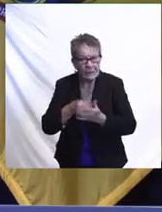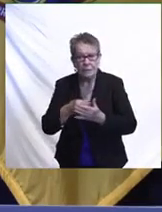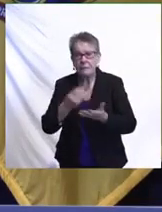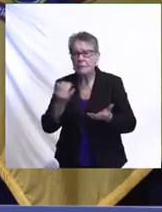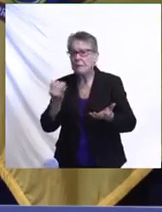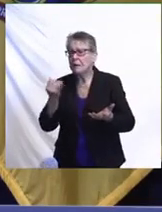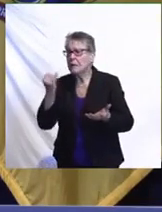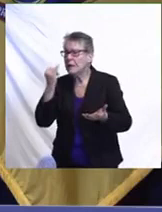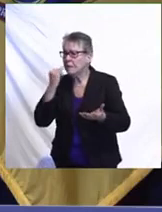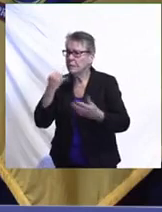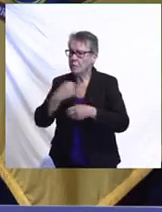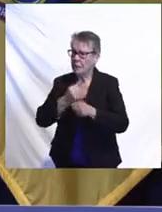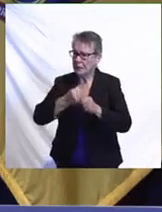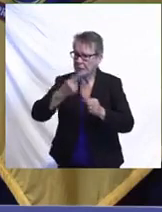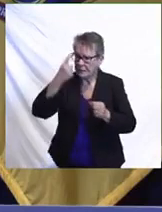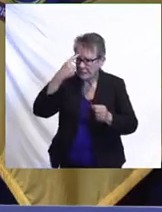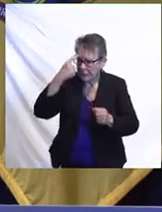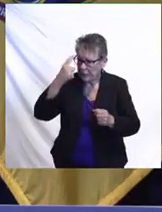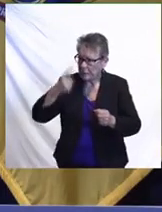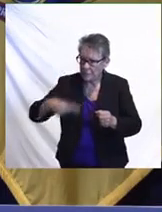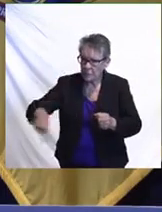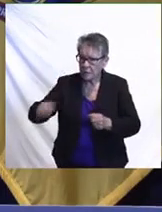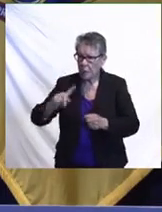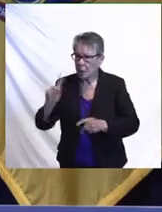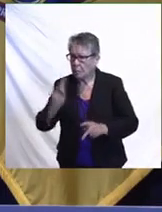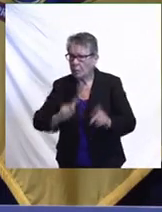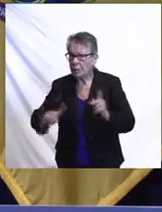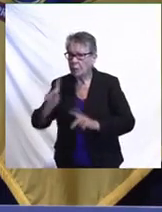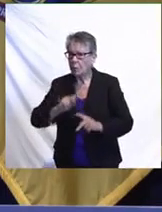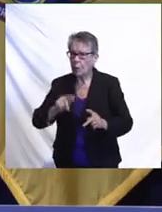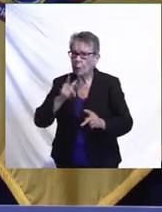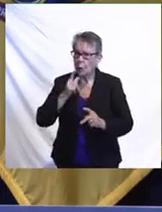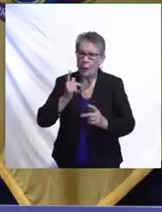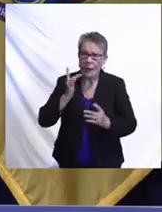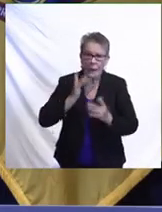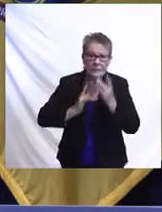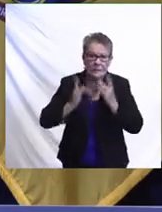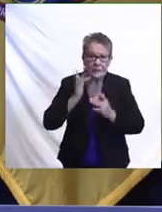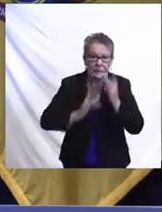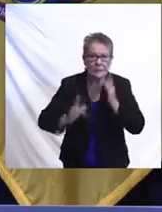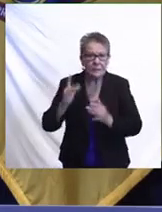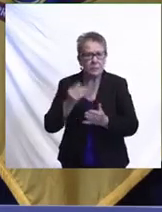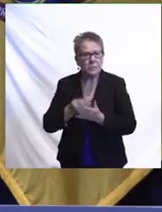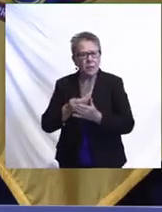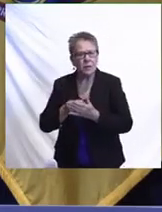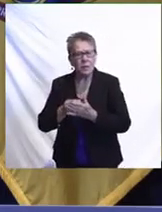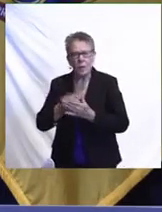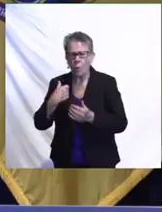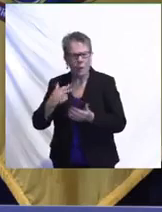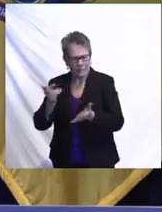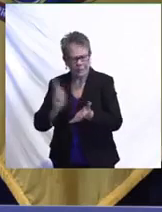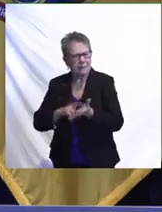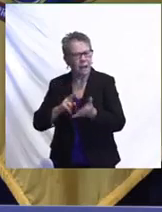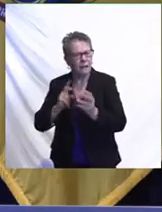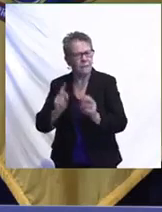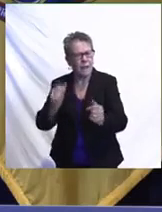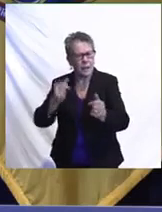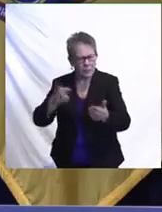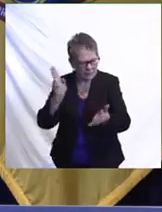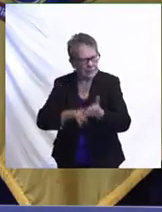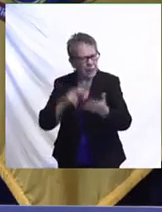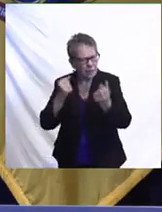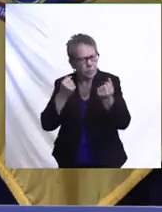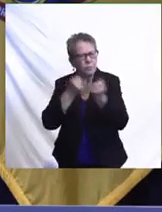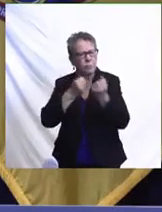that unequivocally. I'm going backwards, so forgive me for that. Actually, I'm going to jump around. No news on cigarettes.